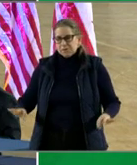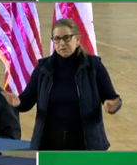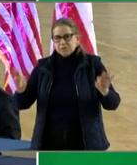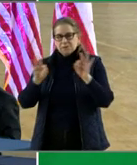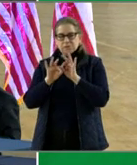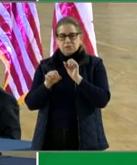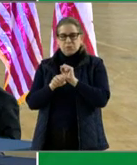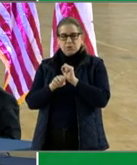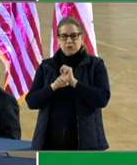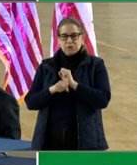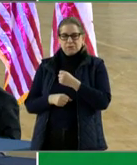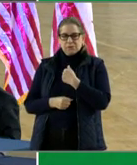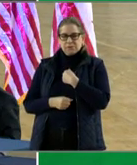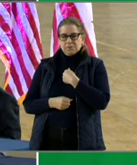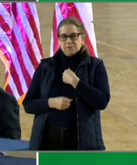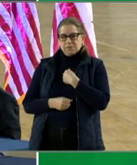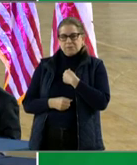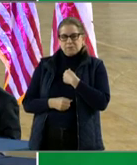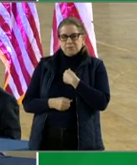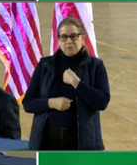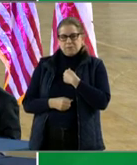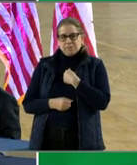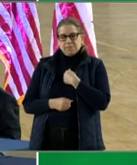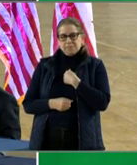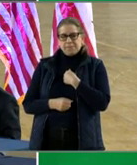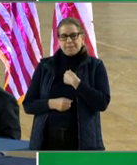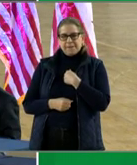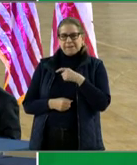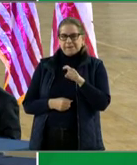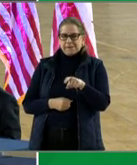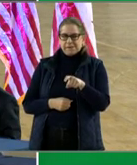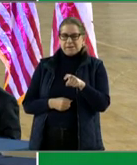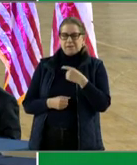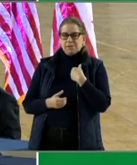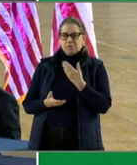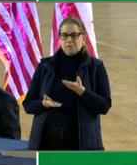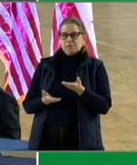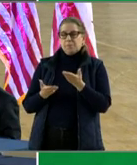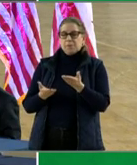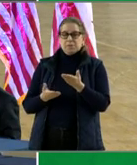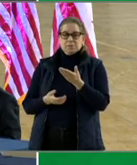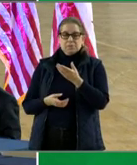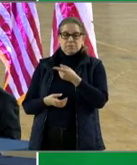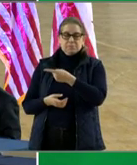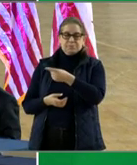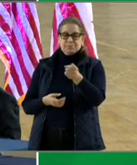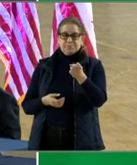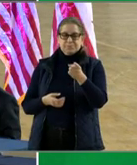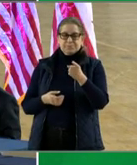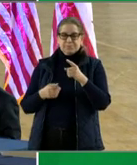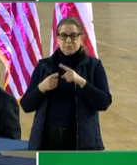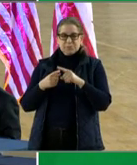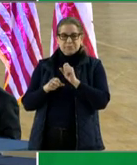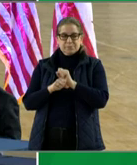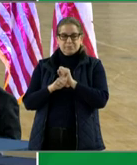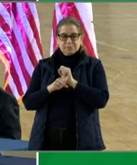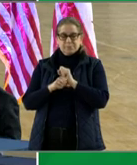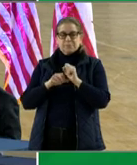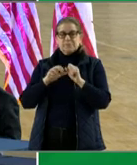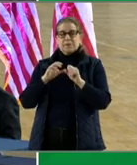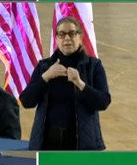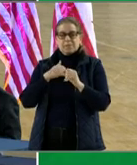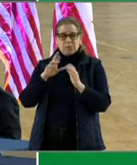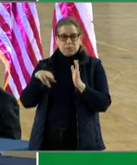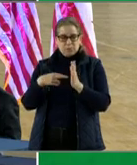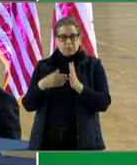information and recommendations to respond to this pandemic. And we all have a role to play. We are